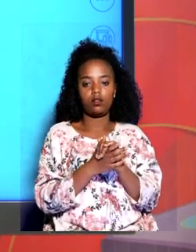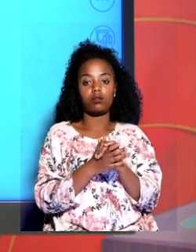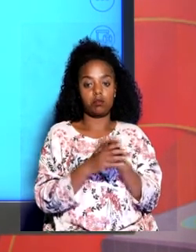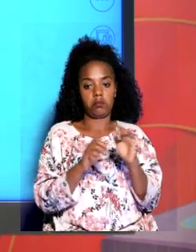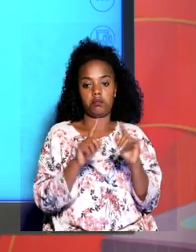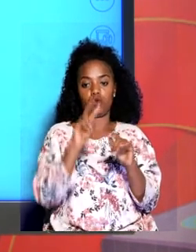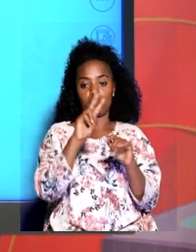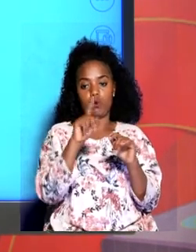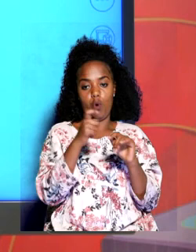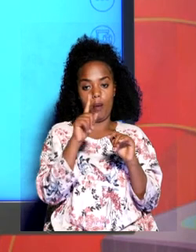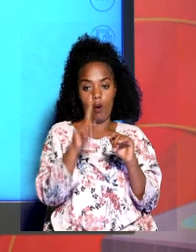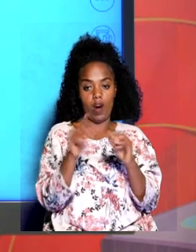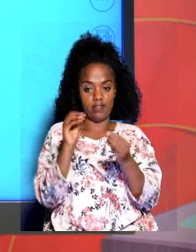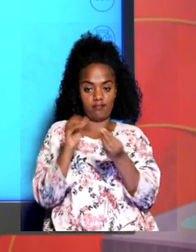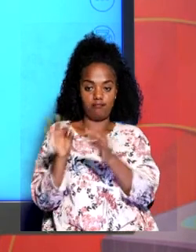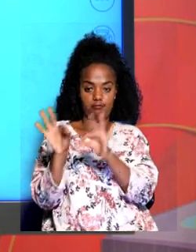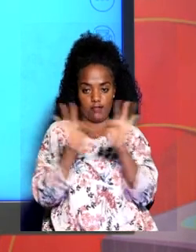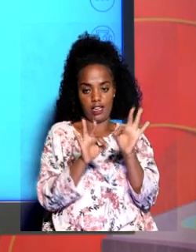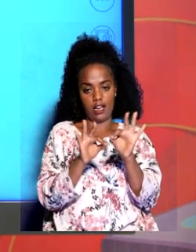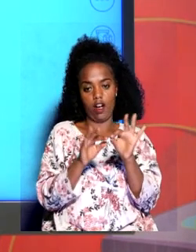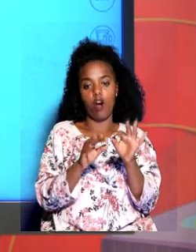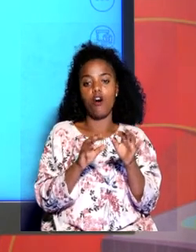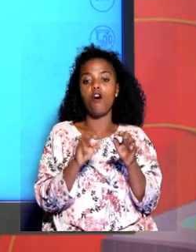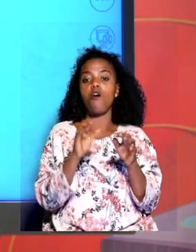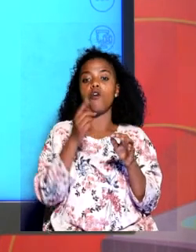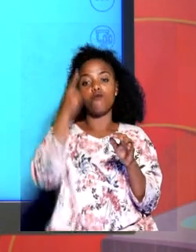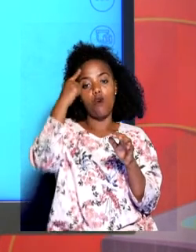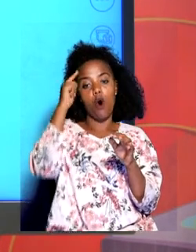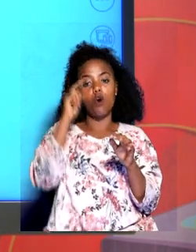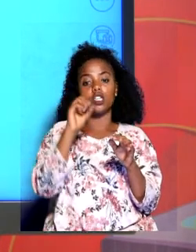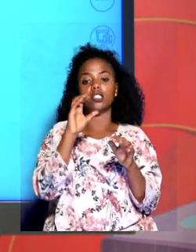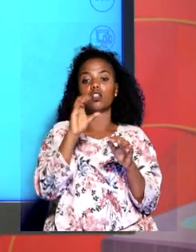2, 1. And for corner point